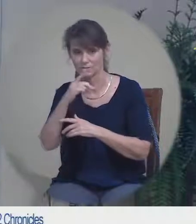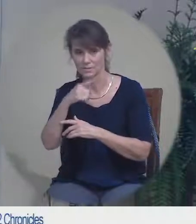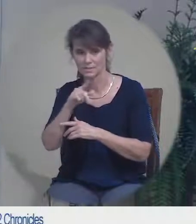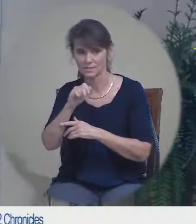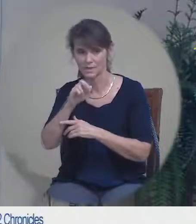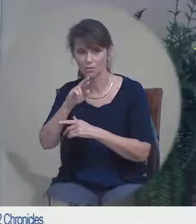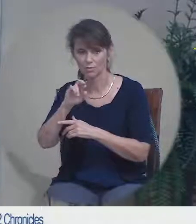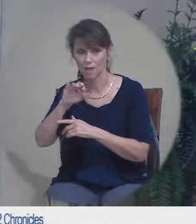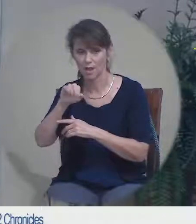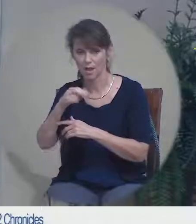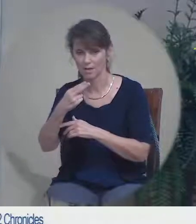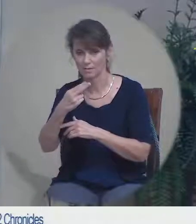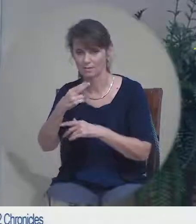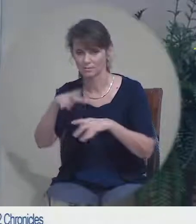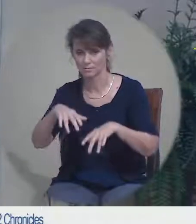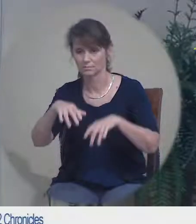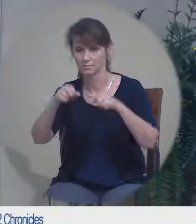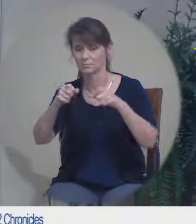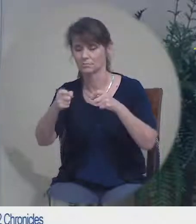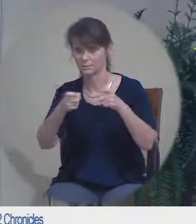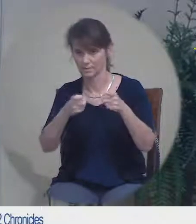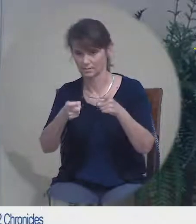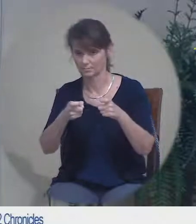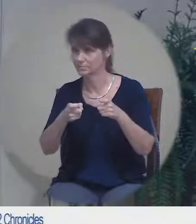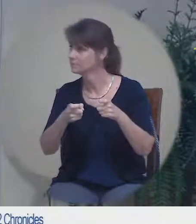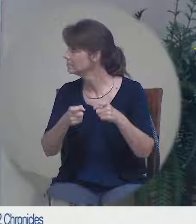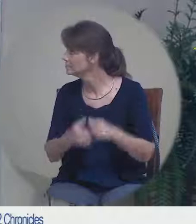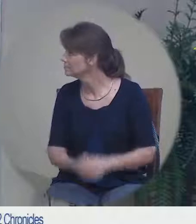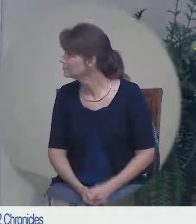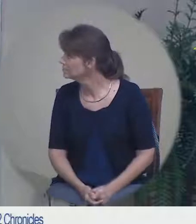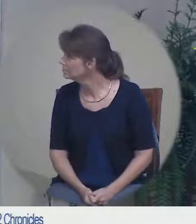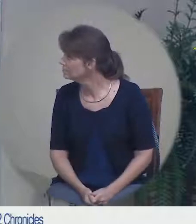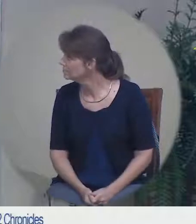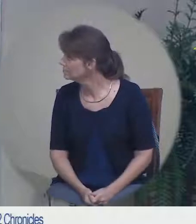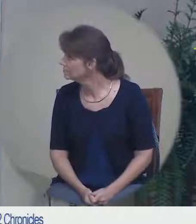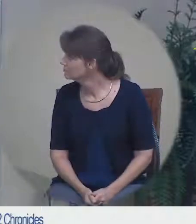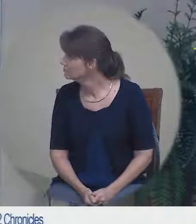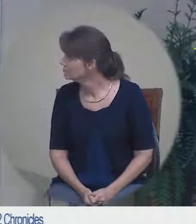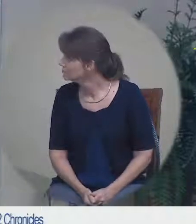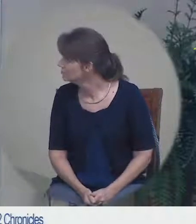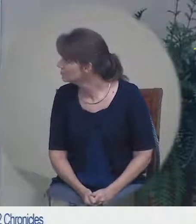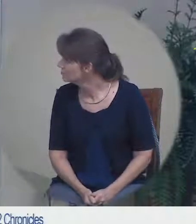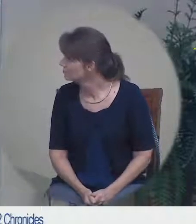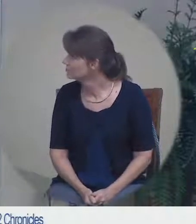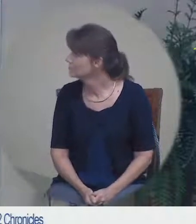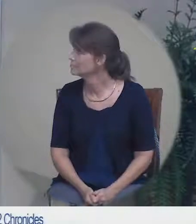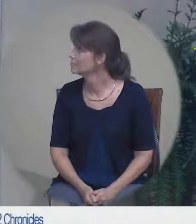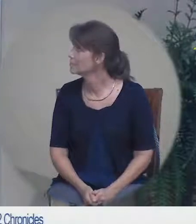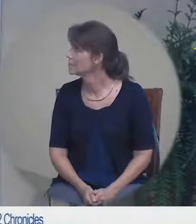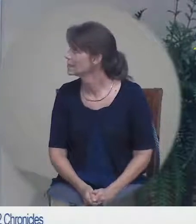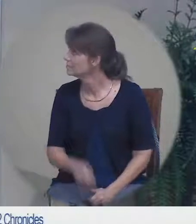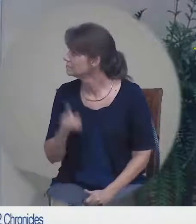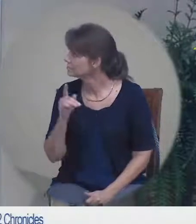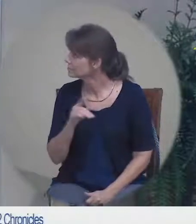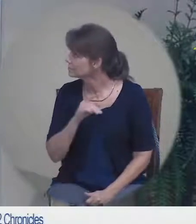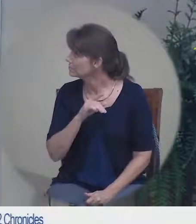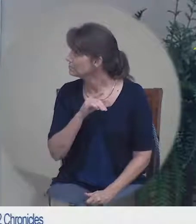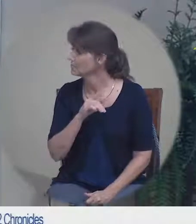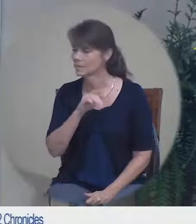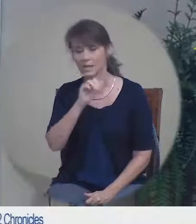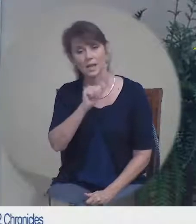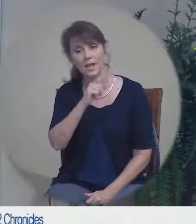about out of time. But we had made mention of this, that Uzziah and Jeroboam II's reign were